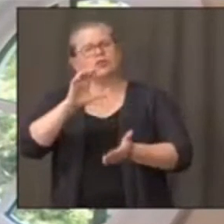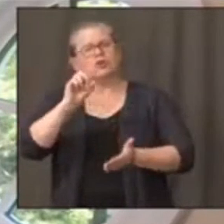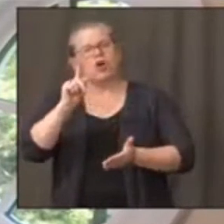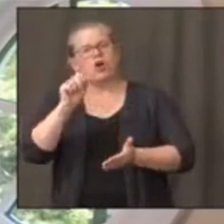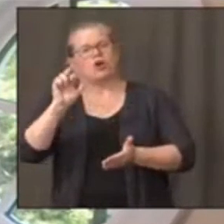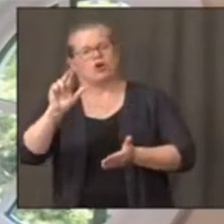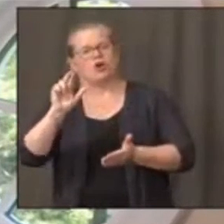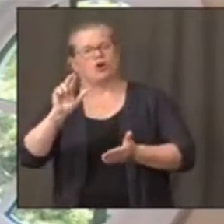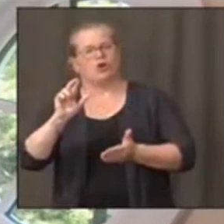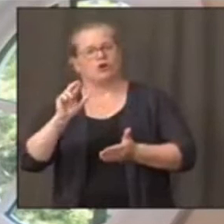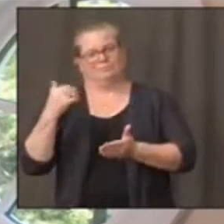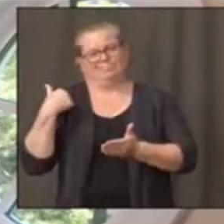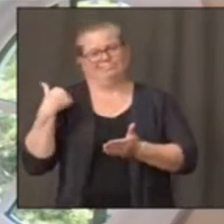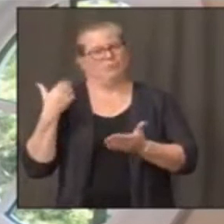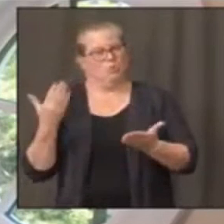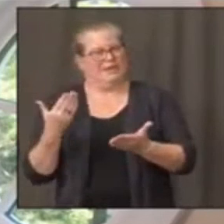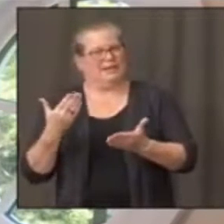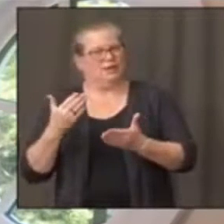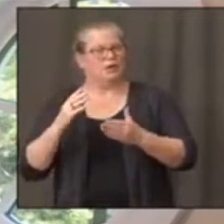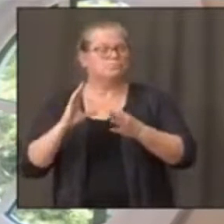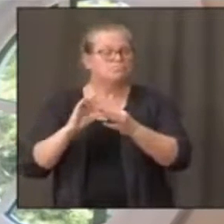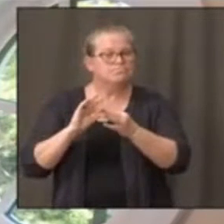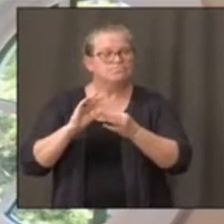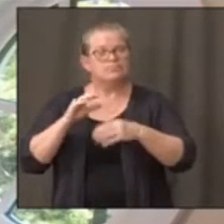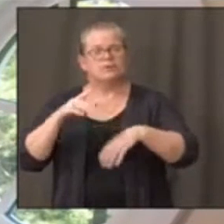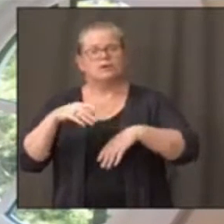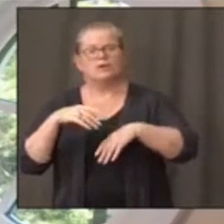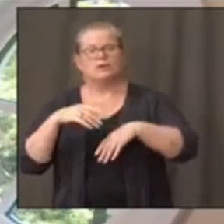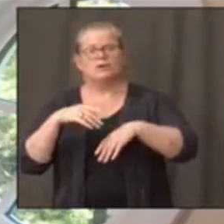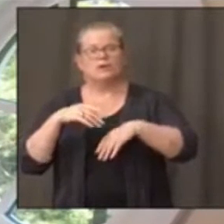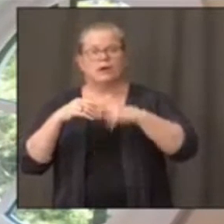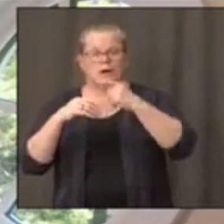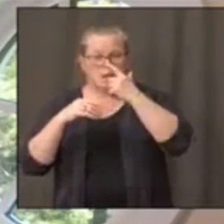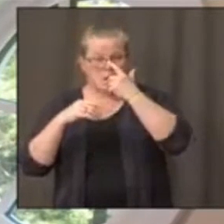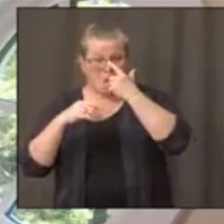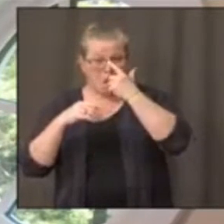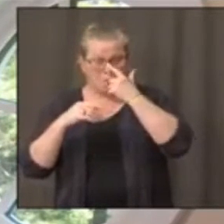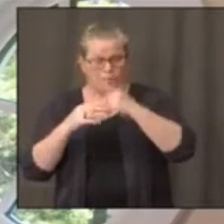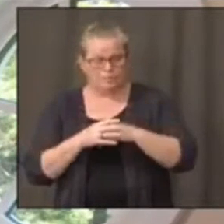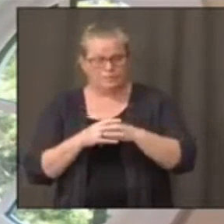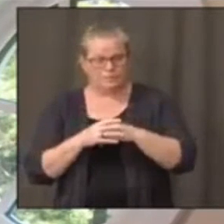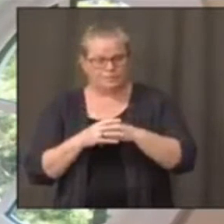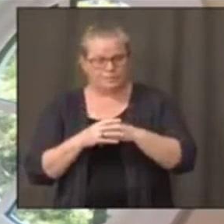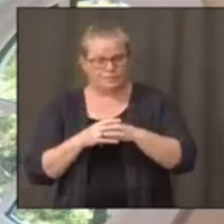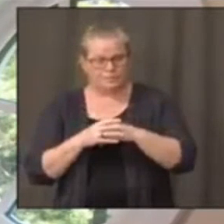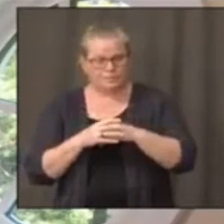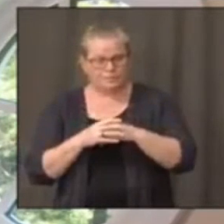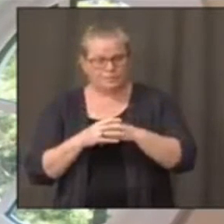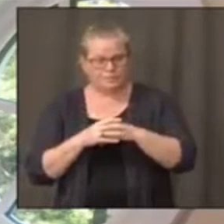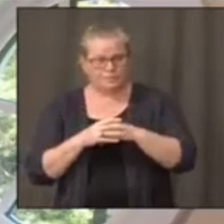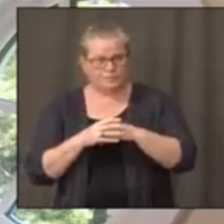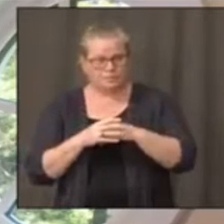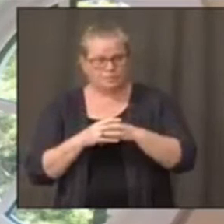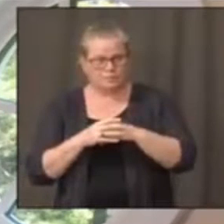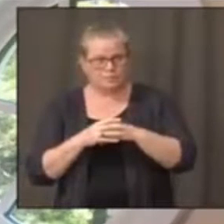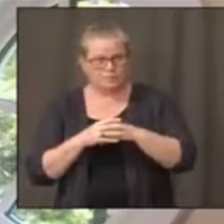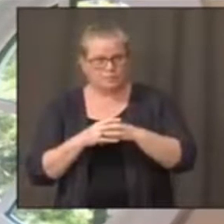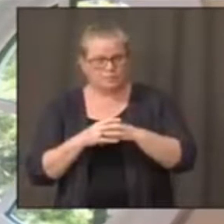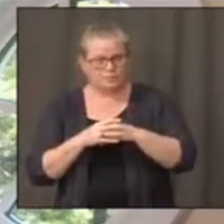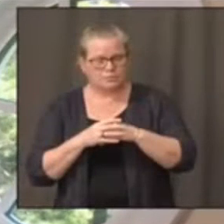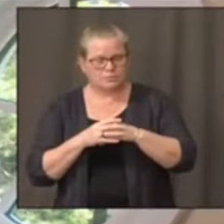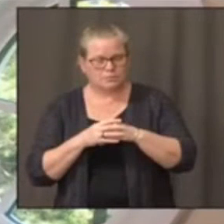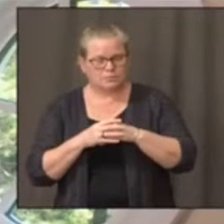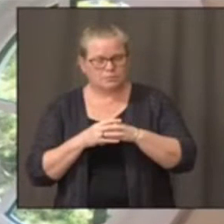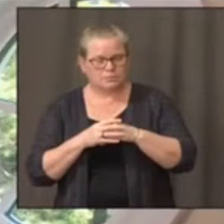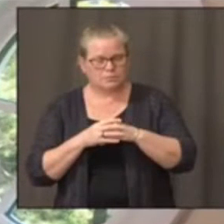in waves. I think the term you might have used is continuous transmission. Yeah, obviously, you're